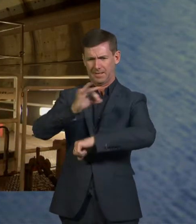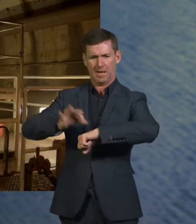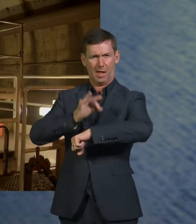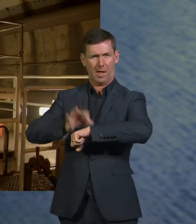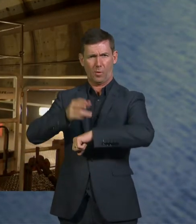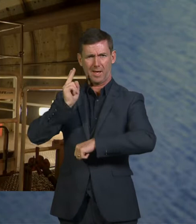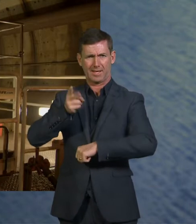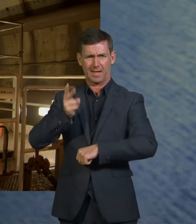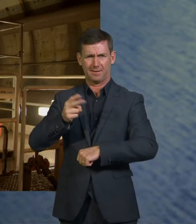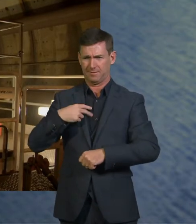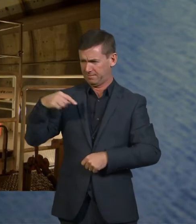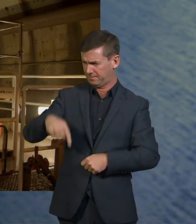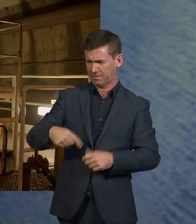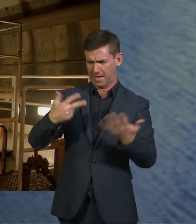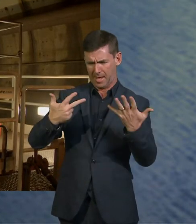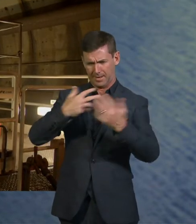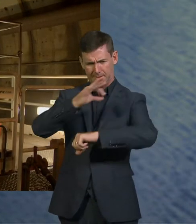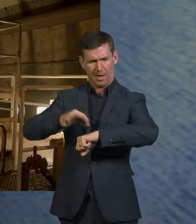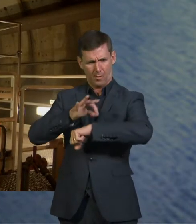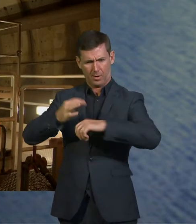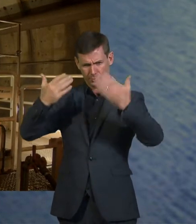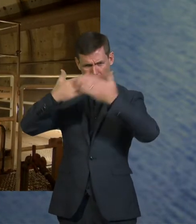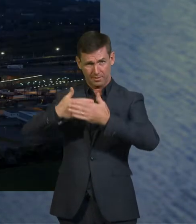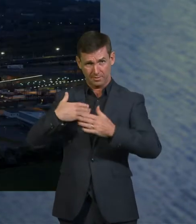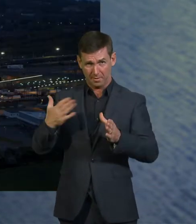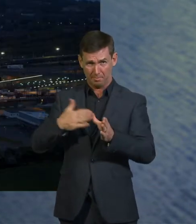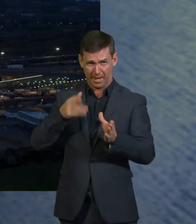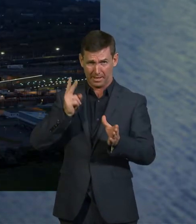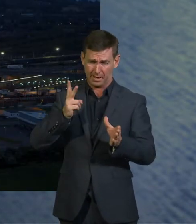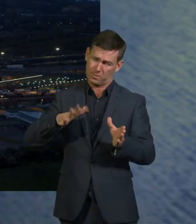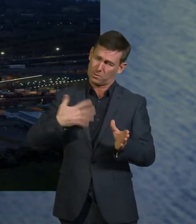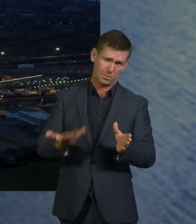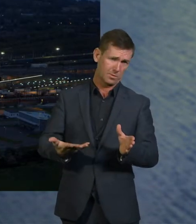just 8 hours we've been in here tonight. Their work is done.